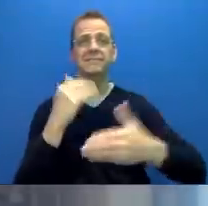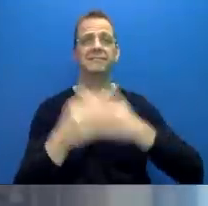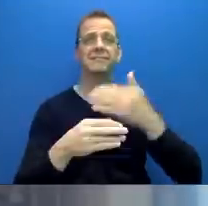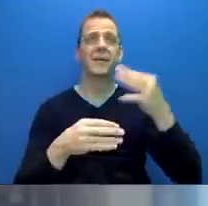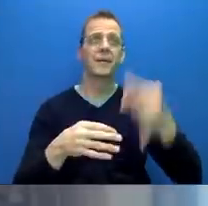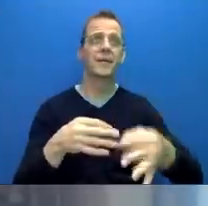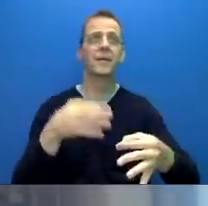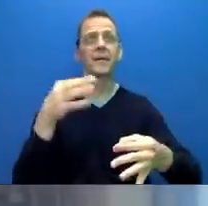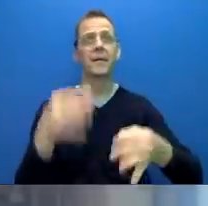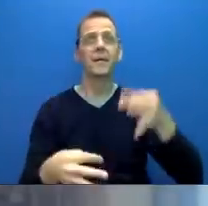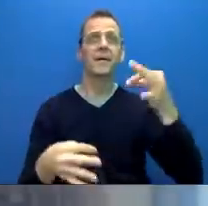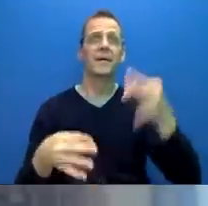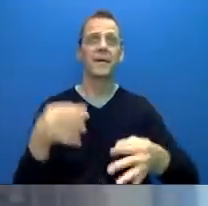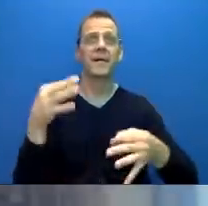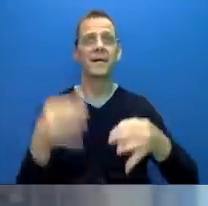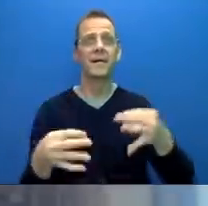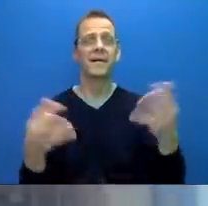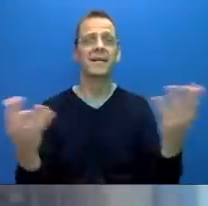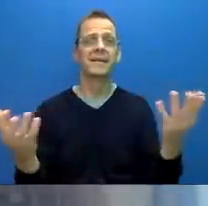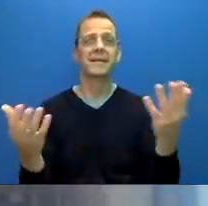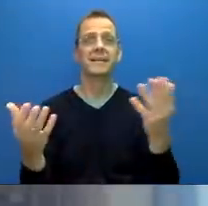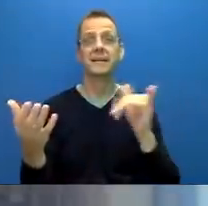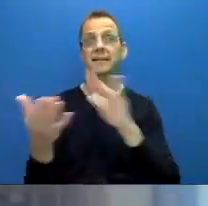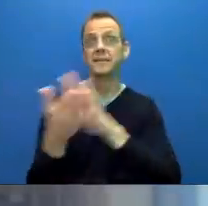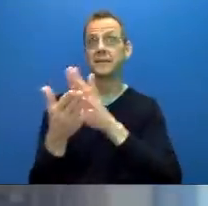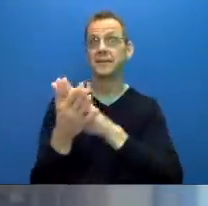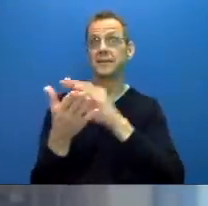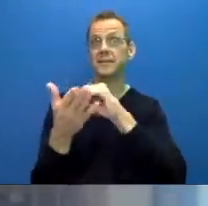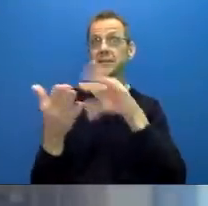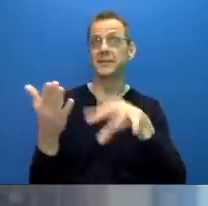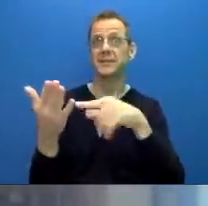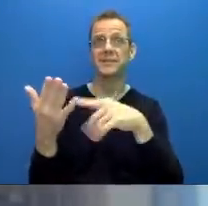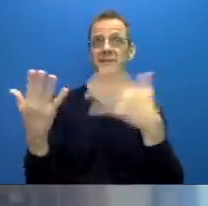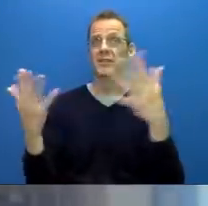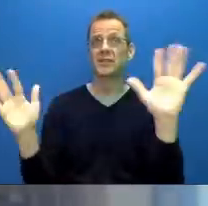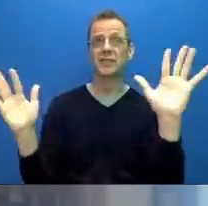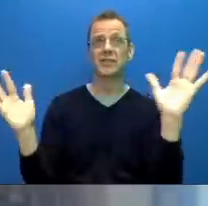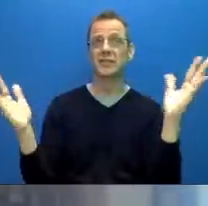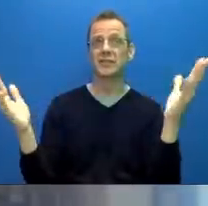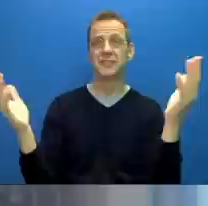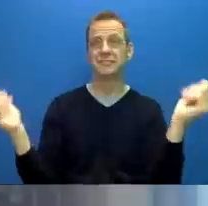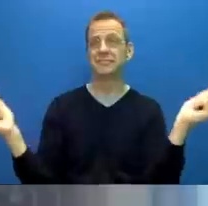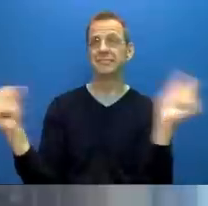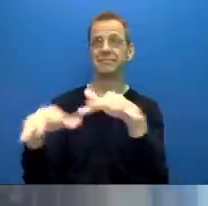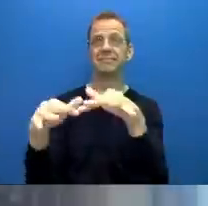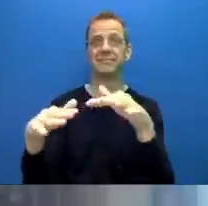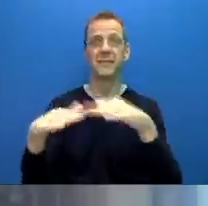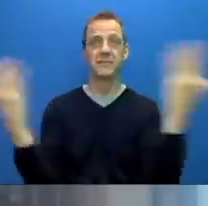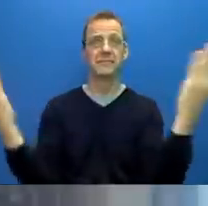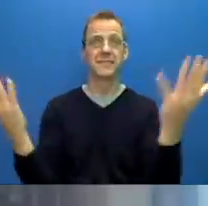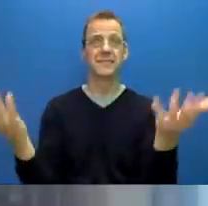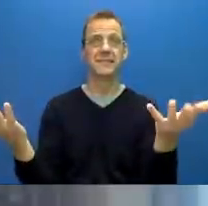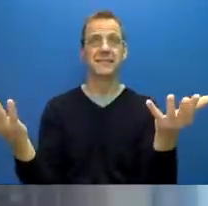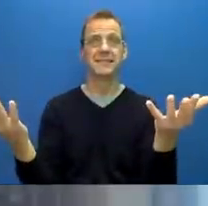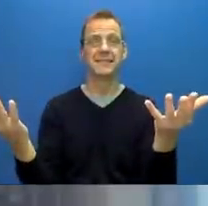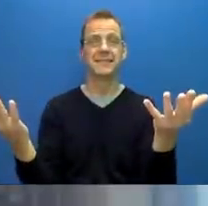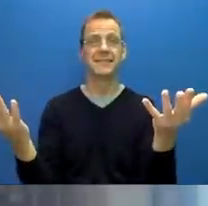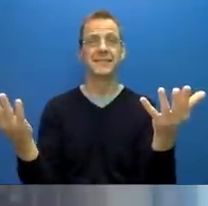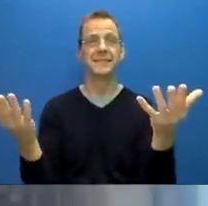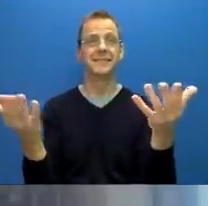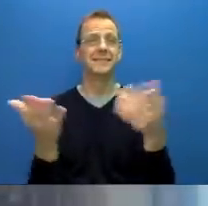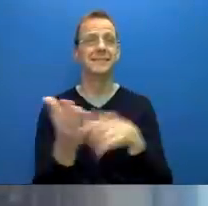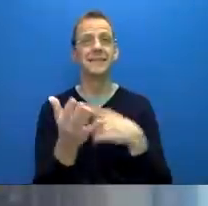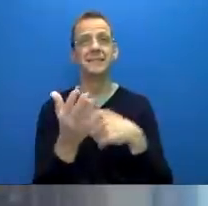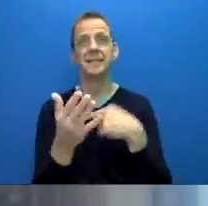in school, I think that legal remedies can sometimes be too slow coming. And so I think, again, the best thing we